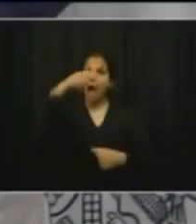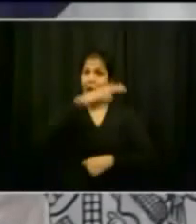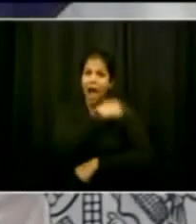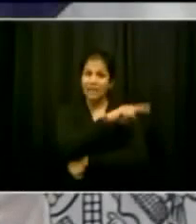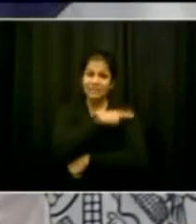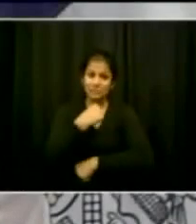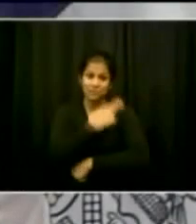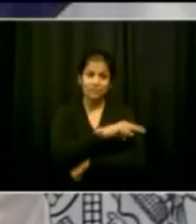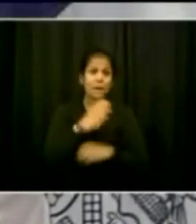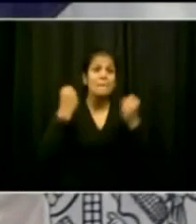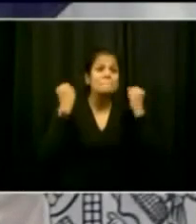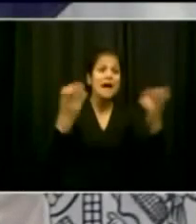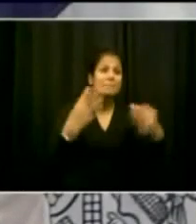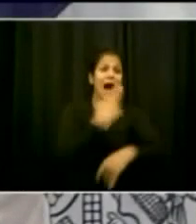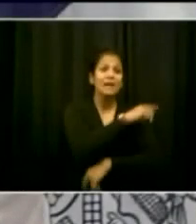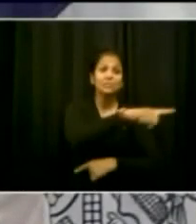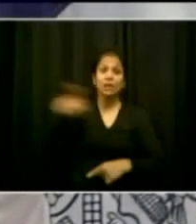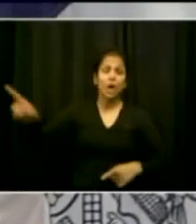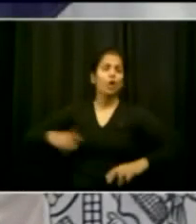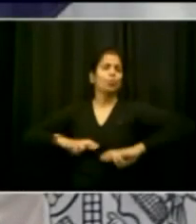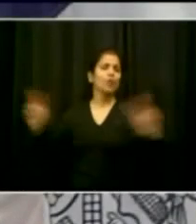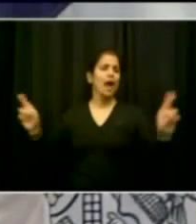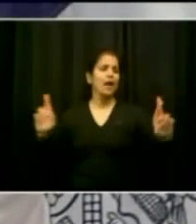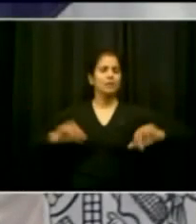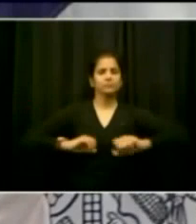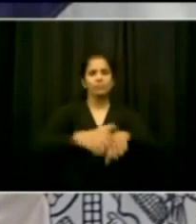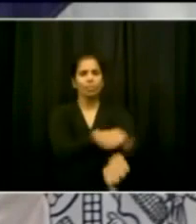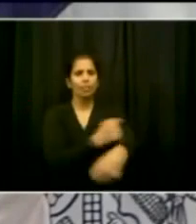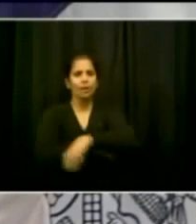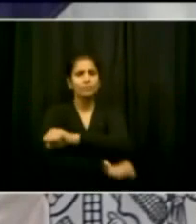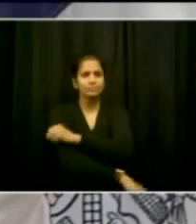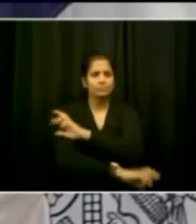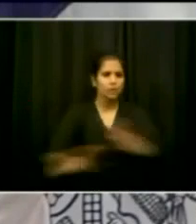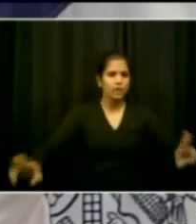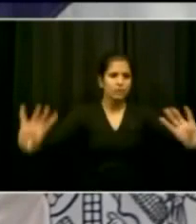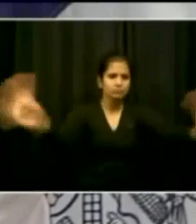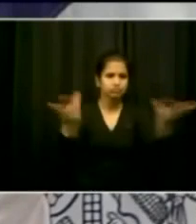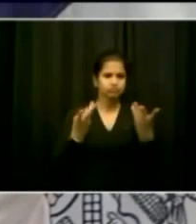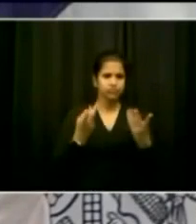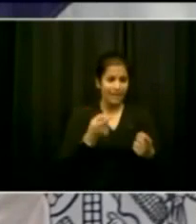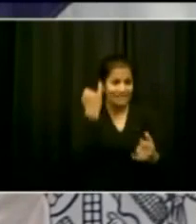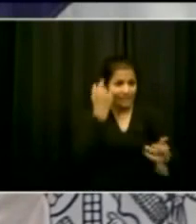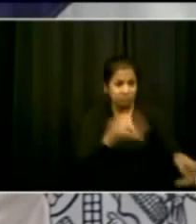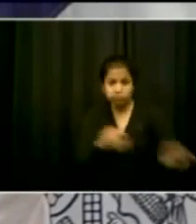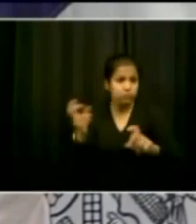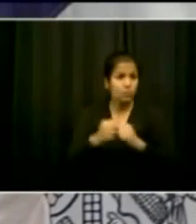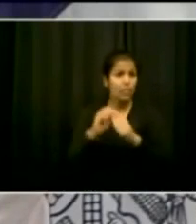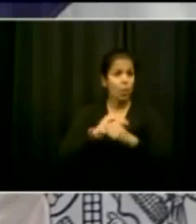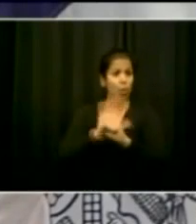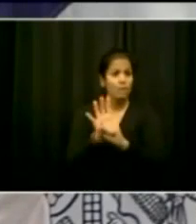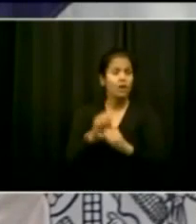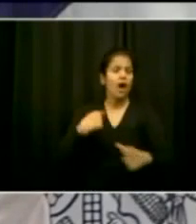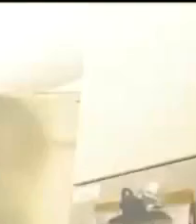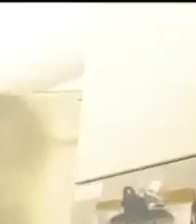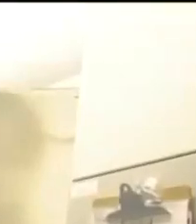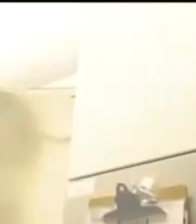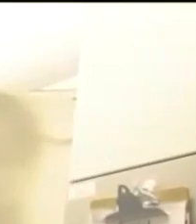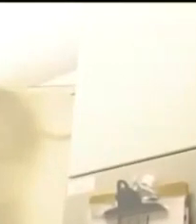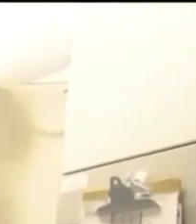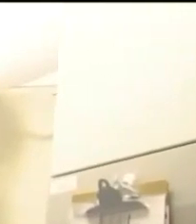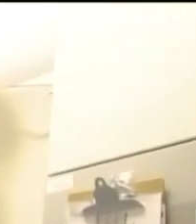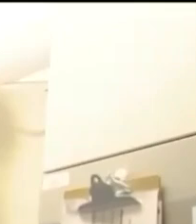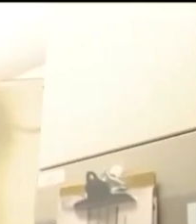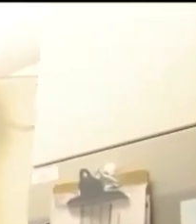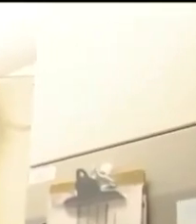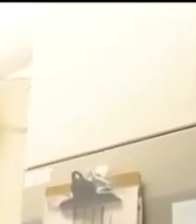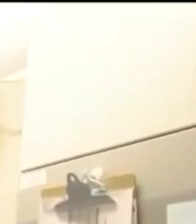not seeing the kind of stress on our ICUs anywhere near what we saw in the past, but we're extremely concerned. With his eyes